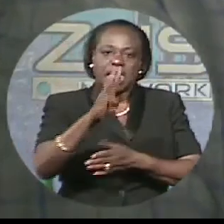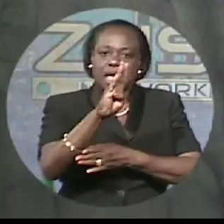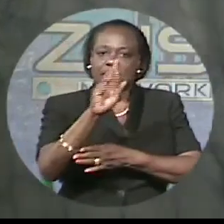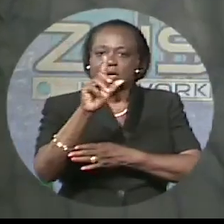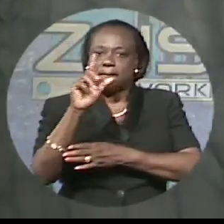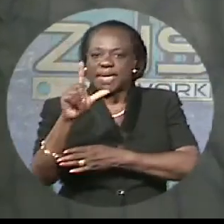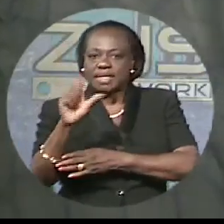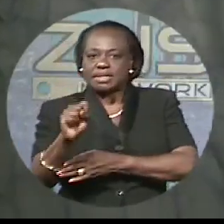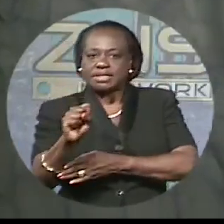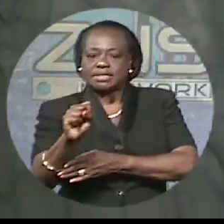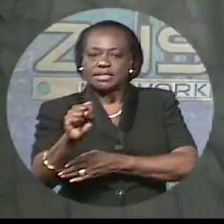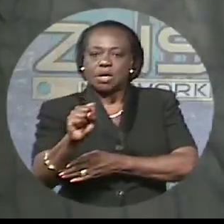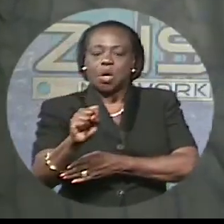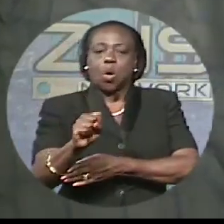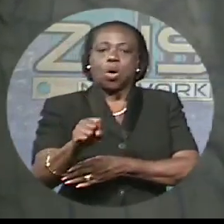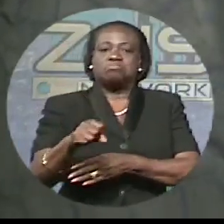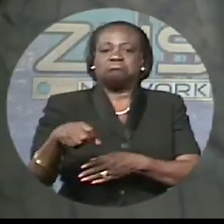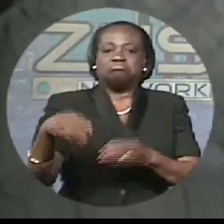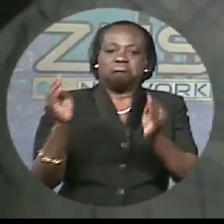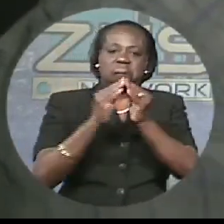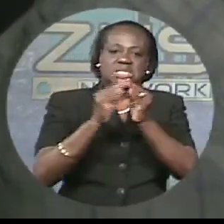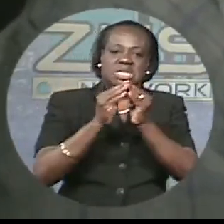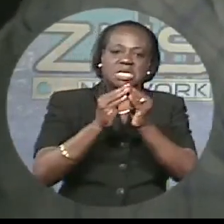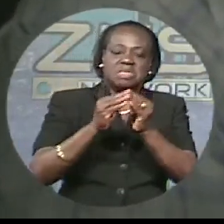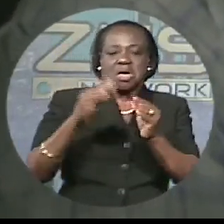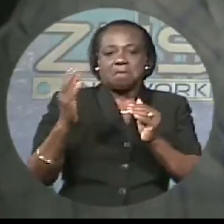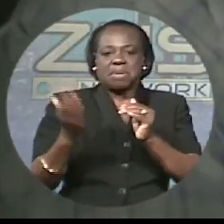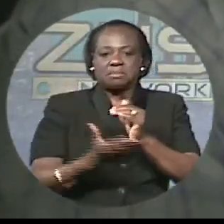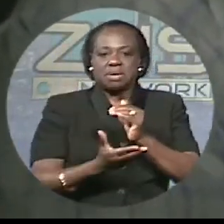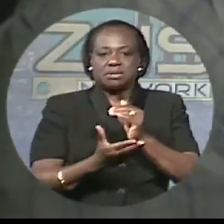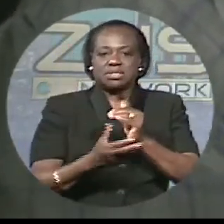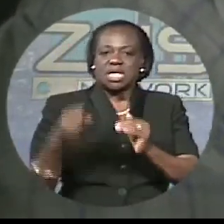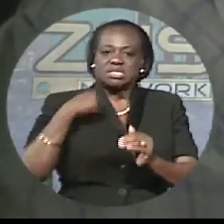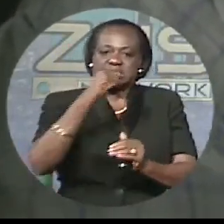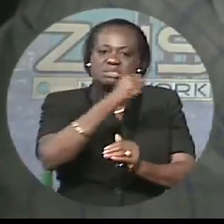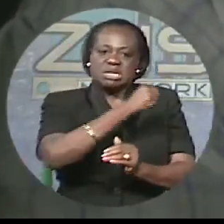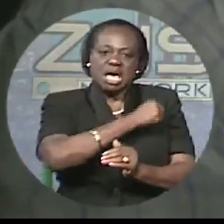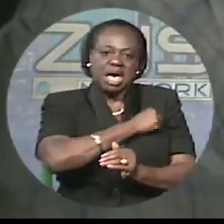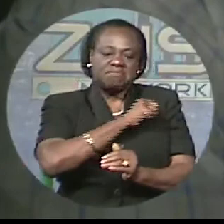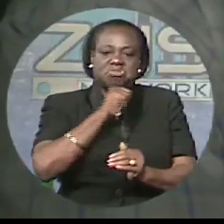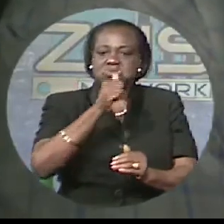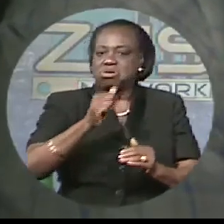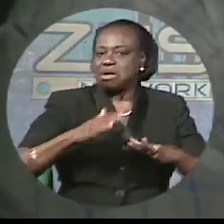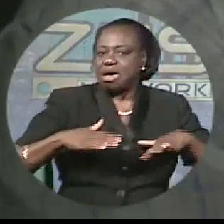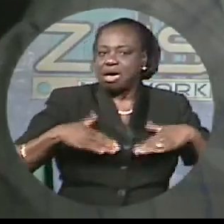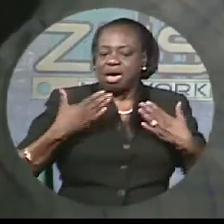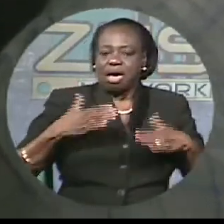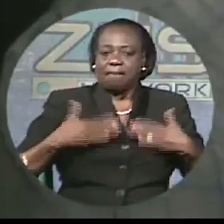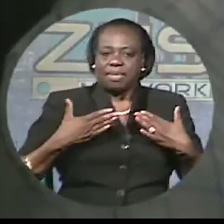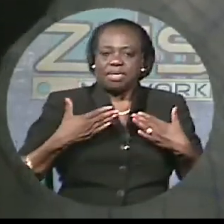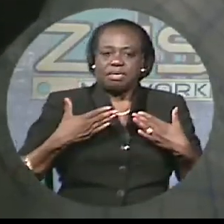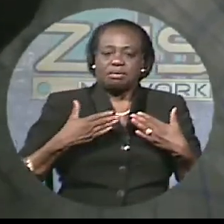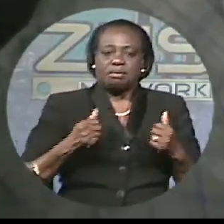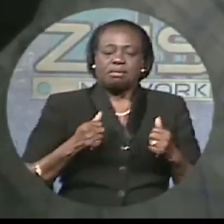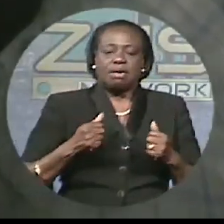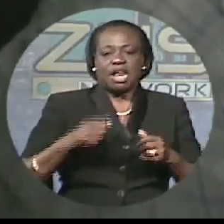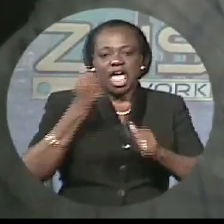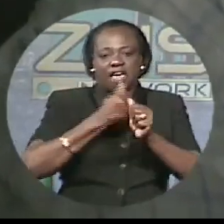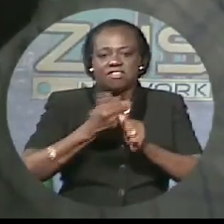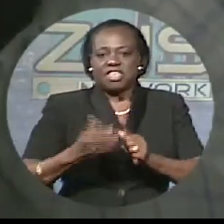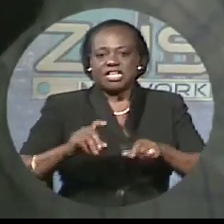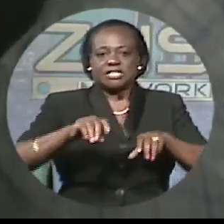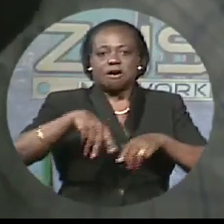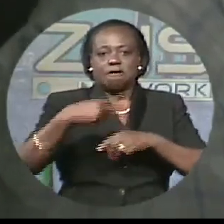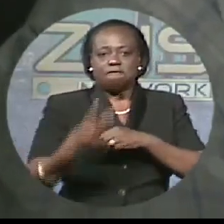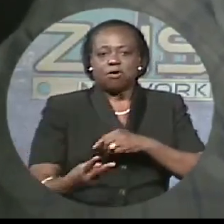commitments, their staff is disgruntled and the infrastructure is falling apart because there's no money to deal